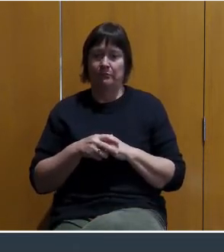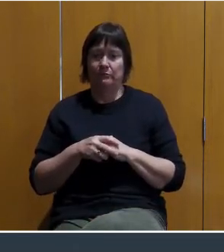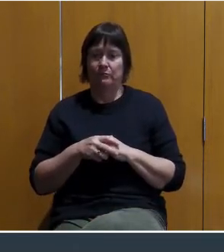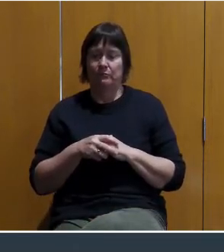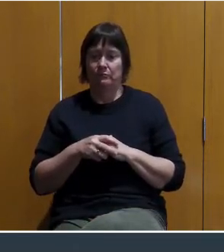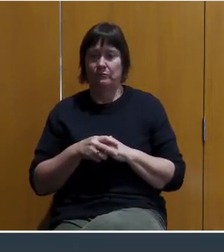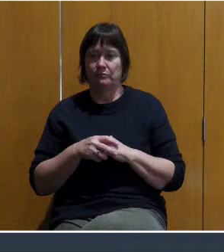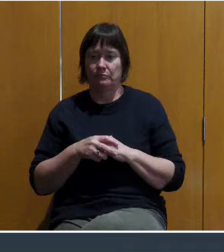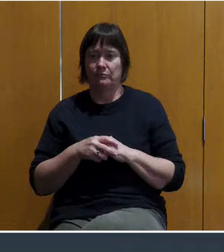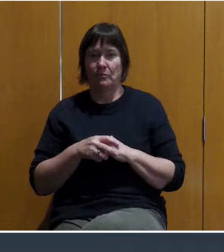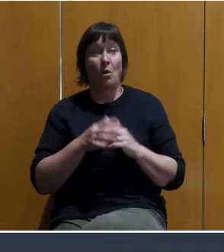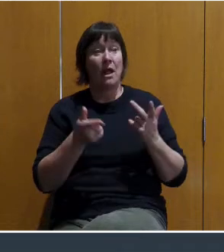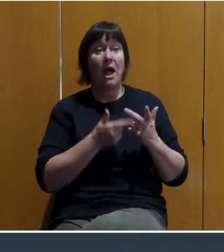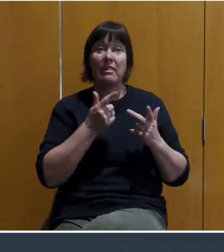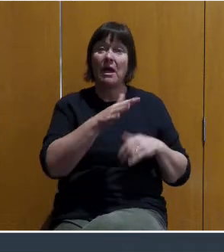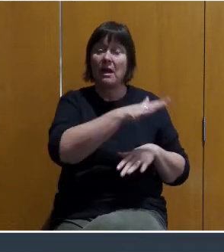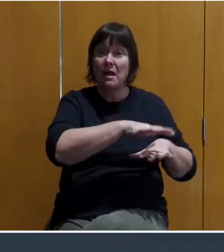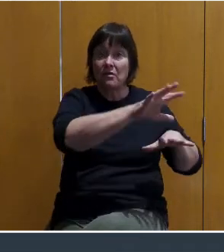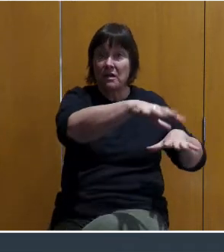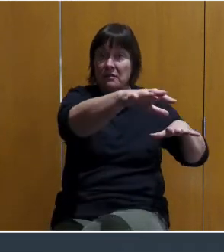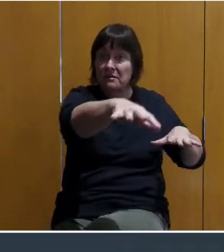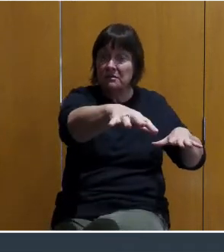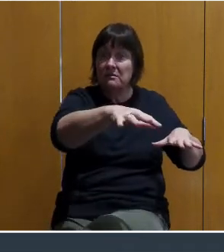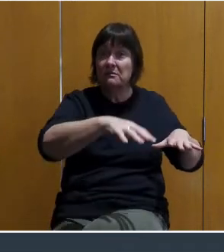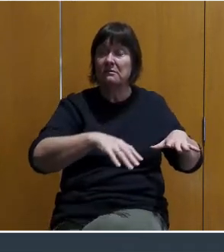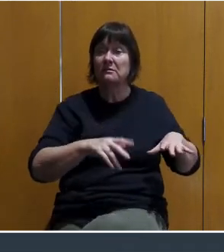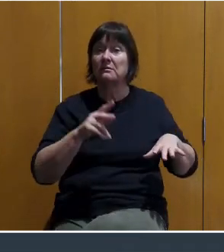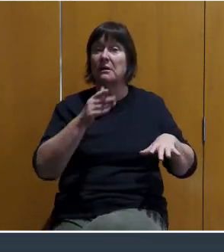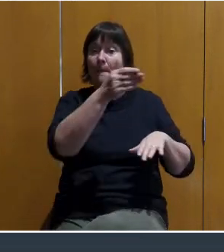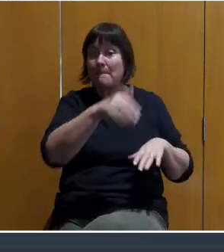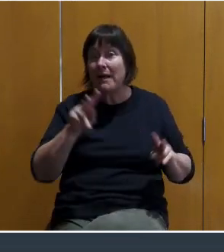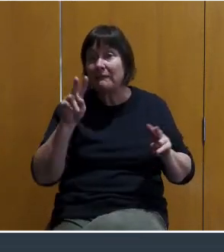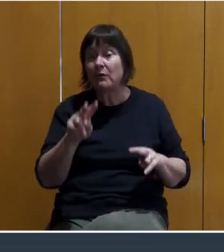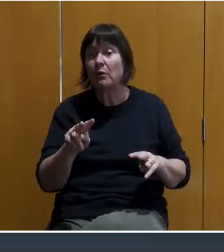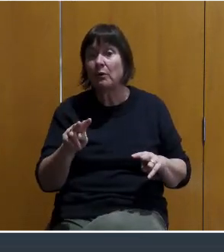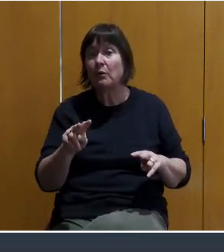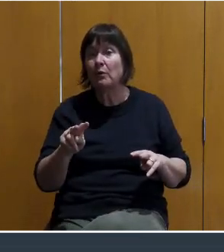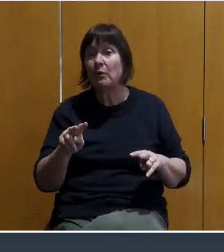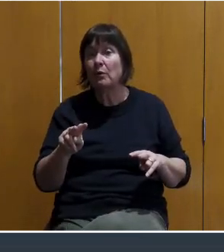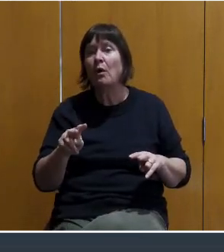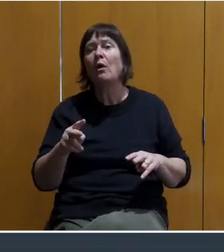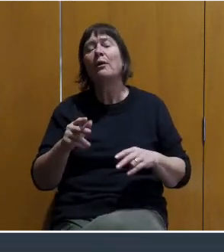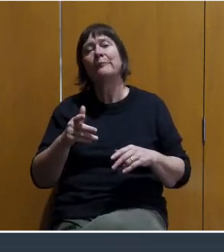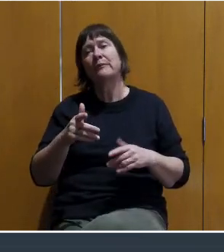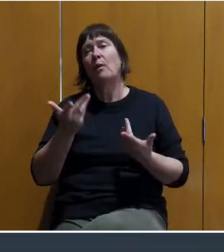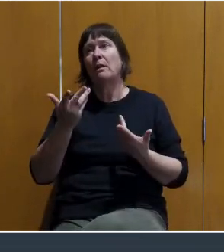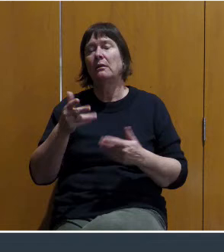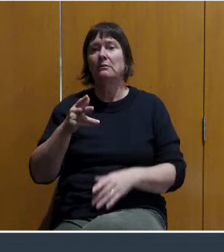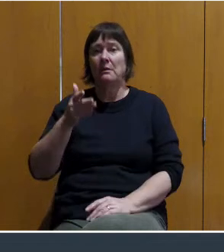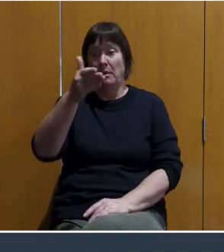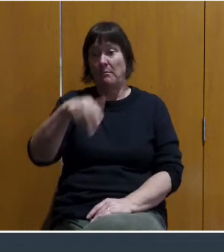believe that all the other areas of Bayview, for example, they nest right along the Bayview beach, I think as far